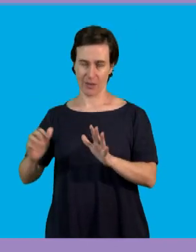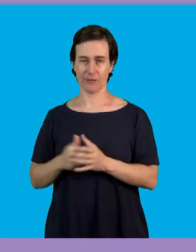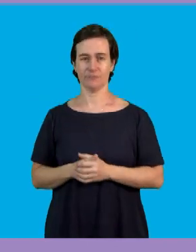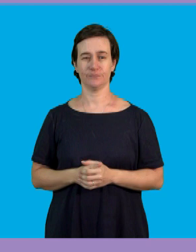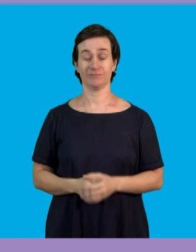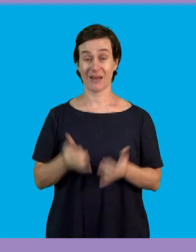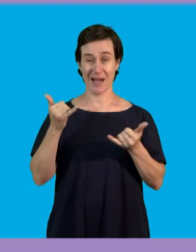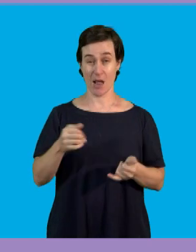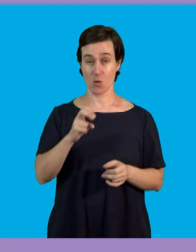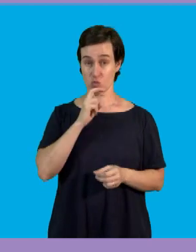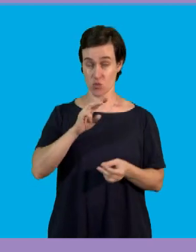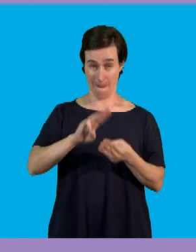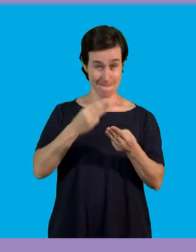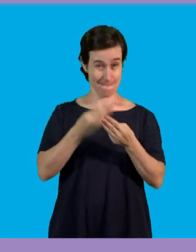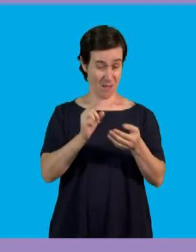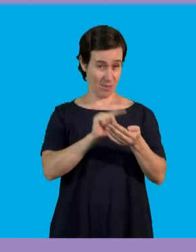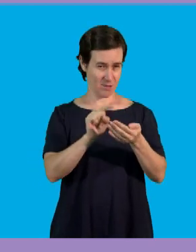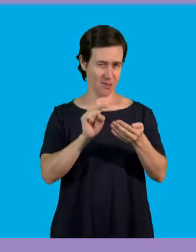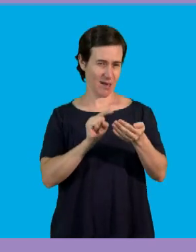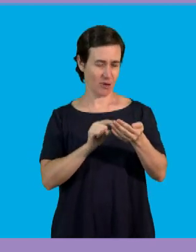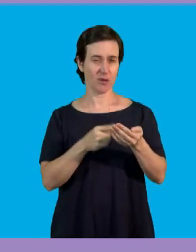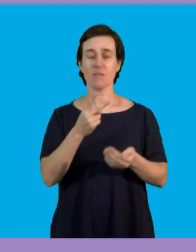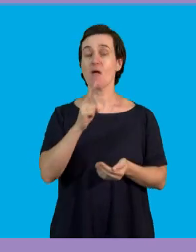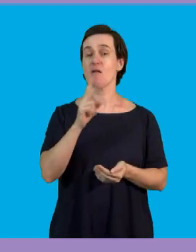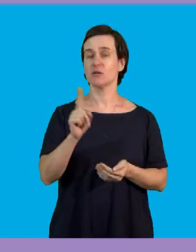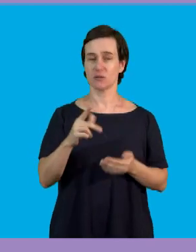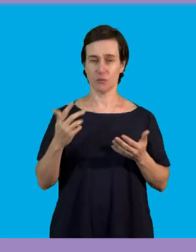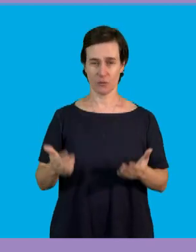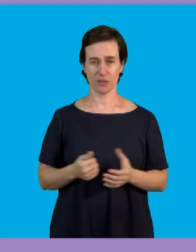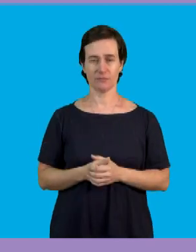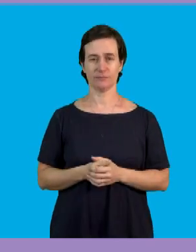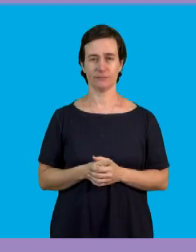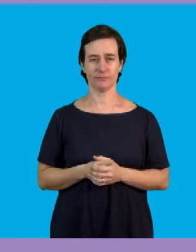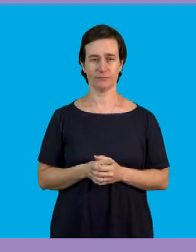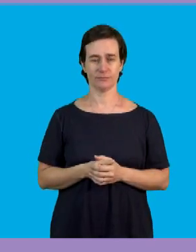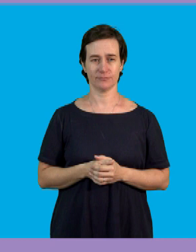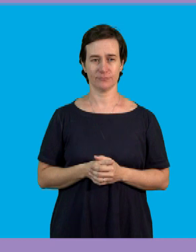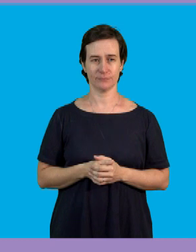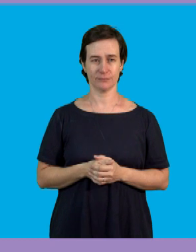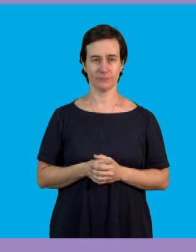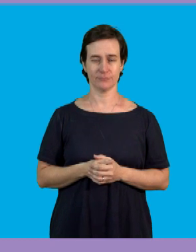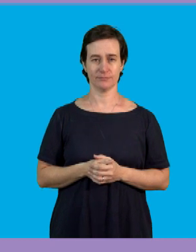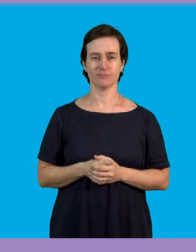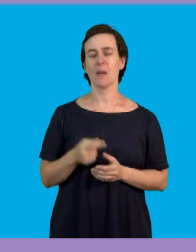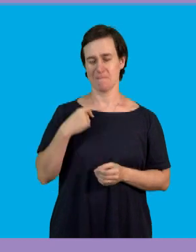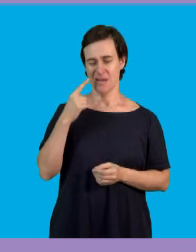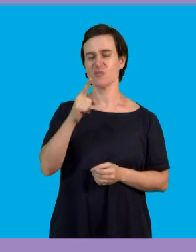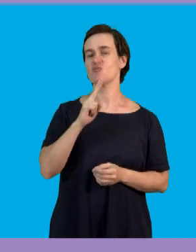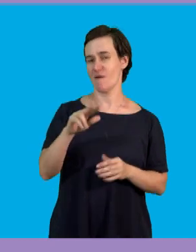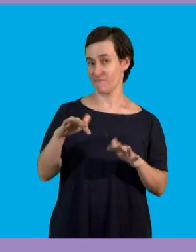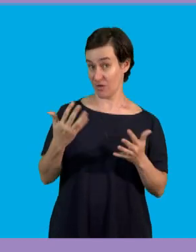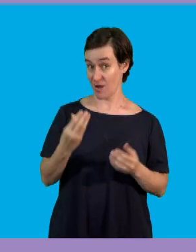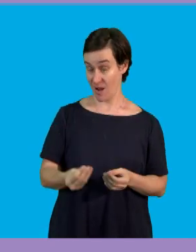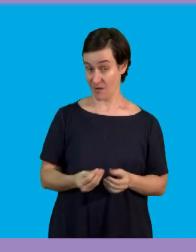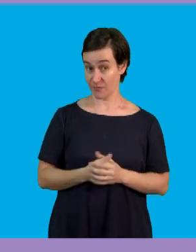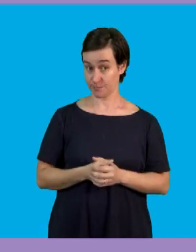to punch this all into your calculator, and then what answer do you get there? I'm pretty sure you already have an answer, and if